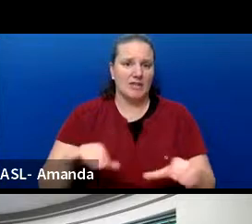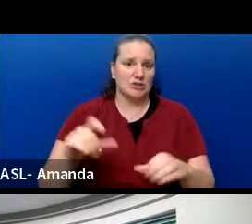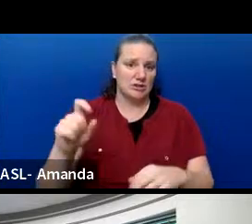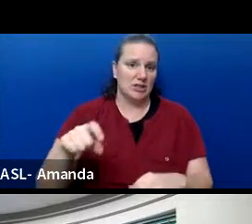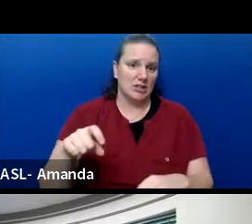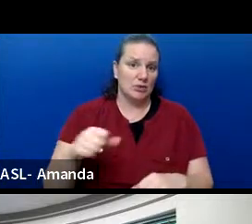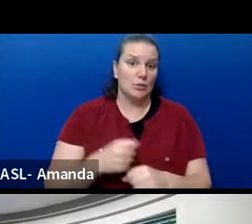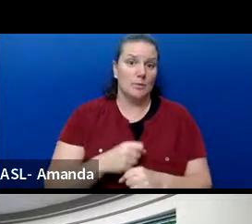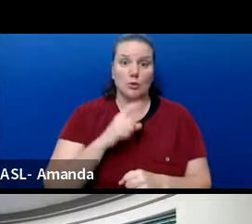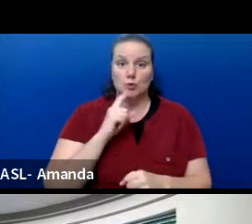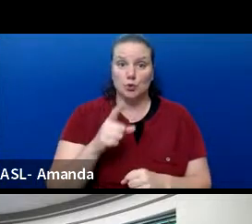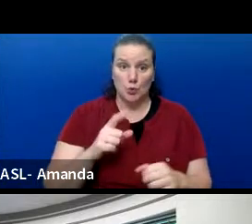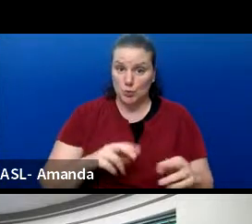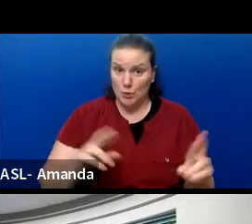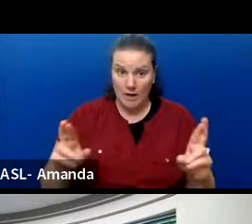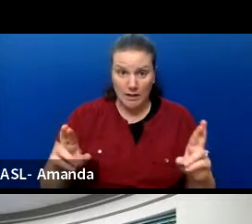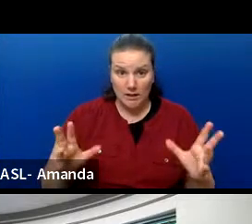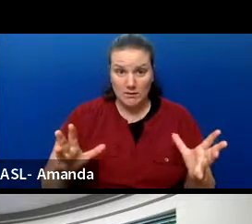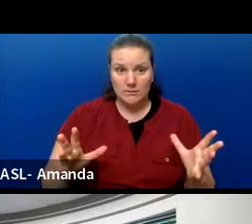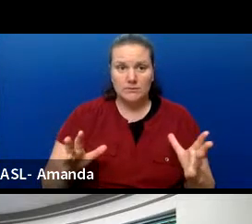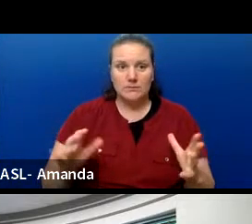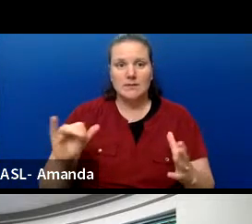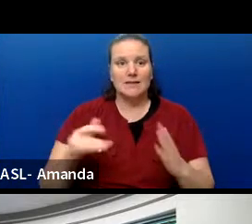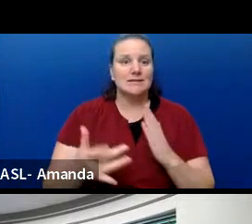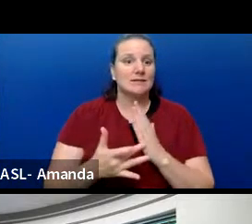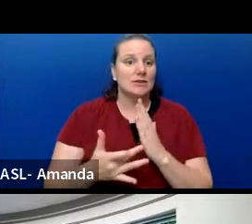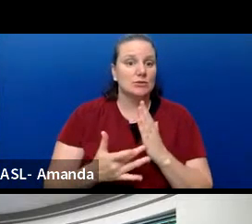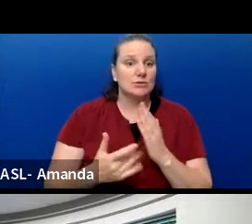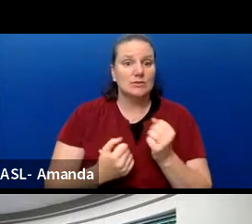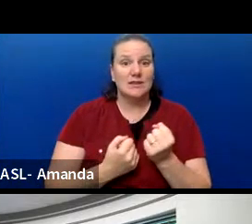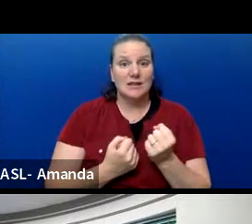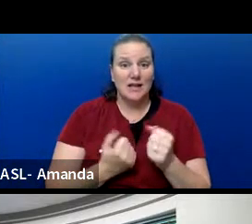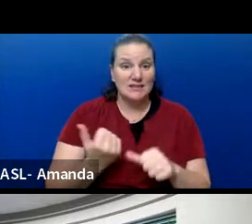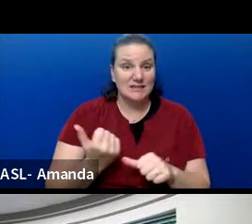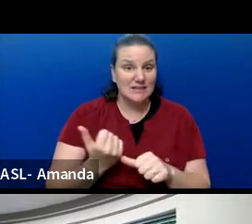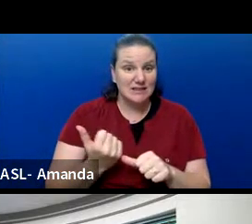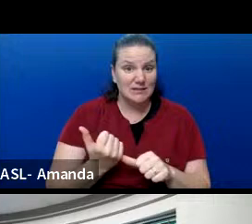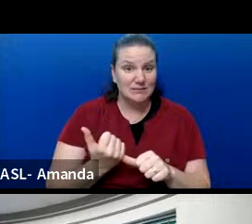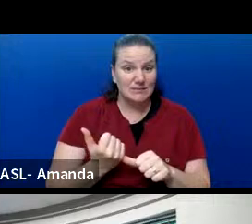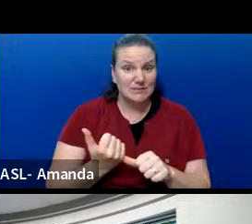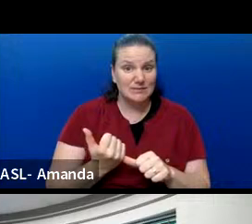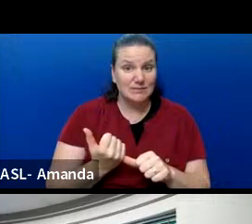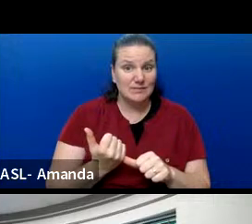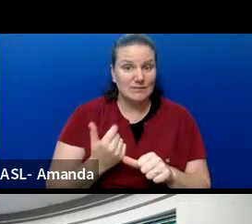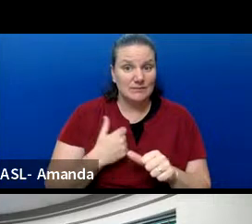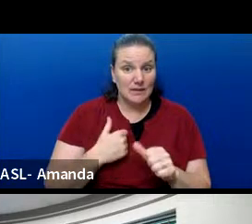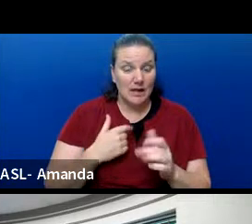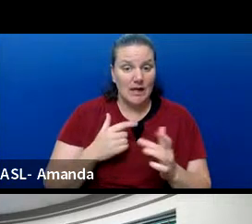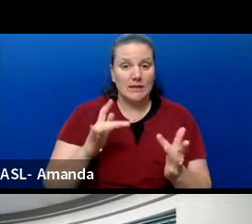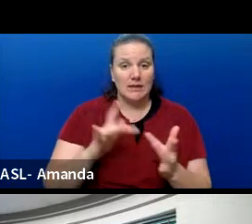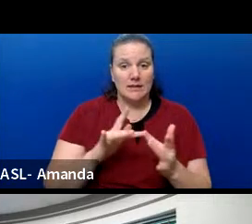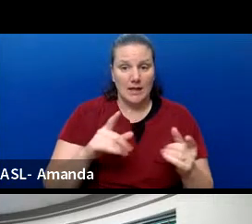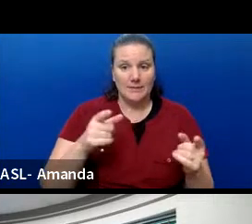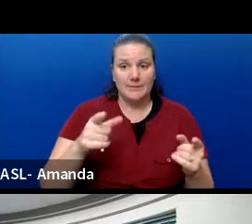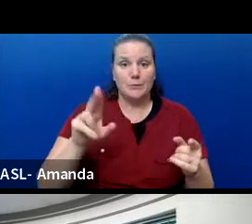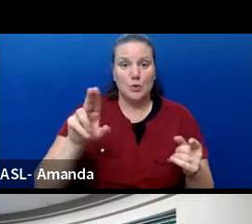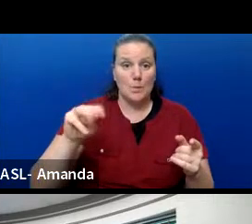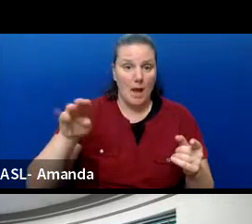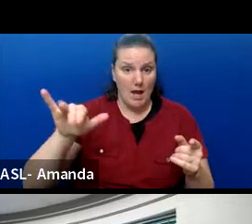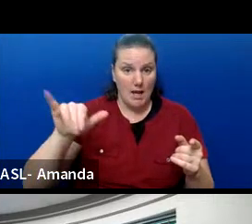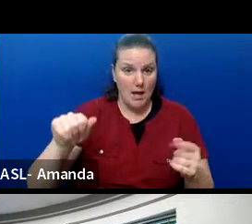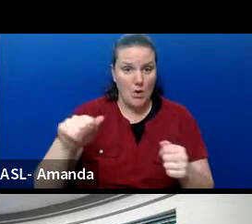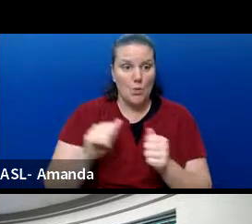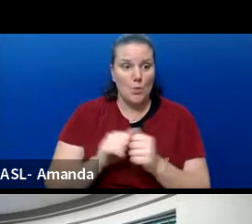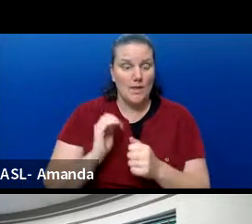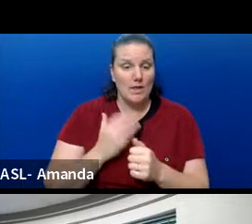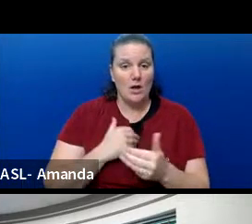there is that readiness? So like technical assistance as an example. So I did connect Maya with our